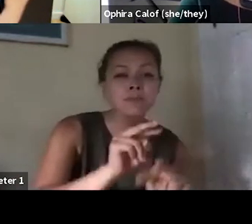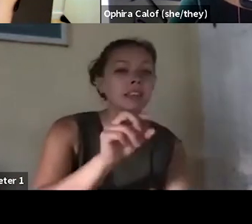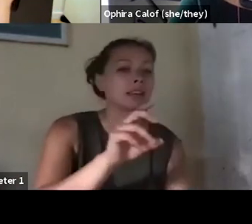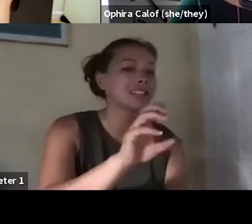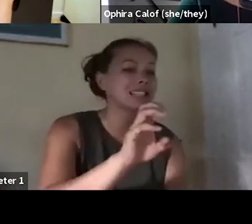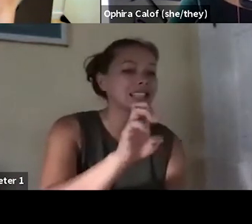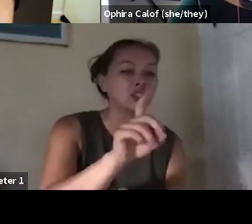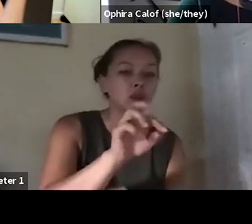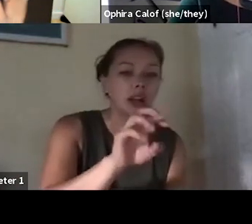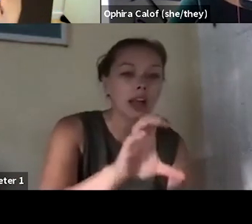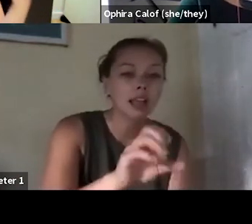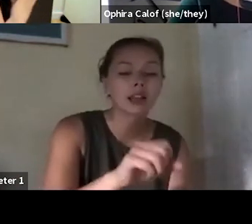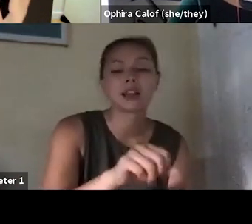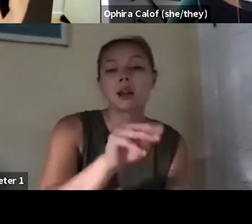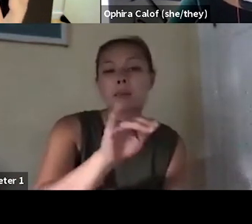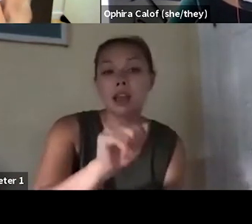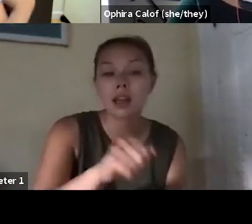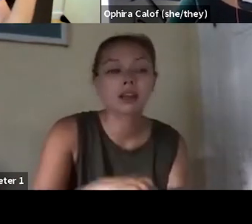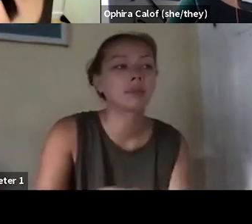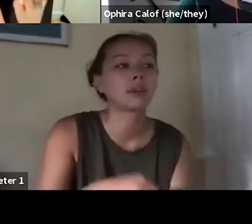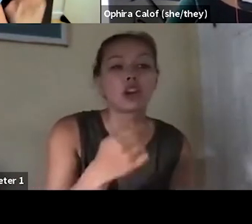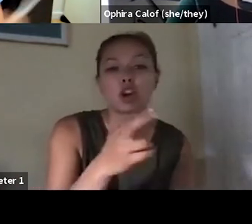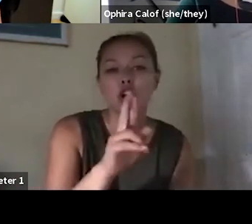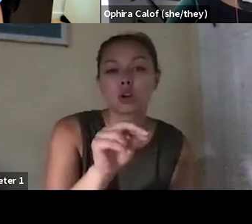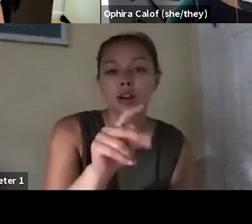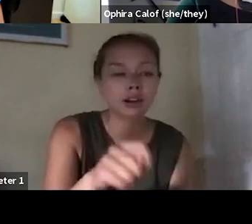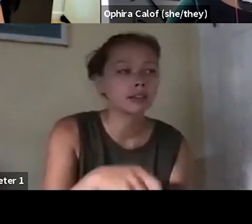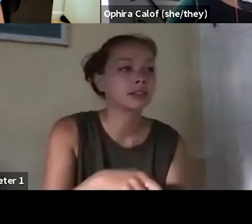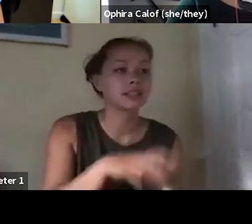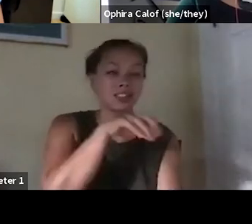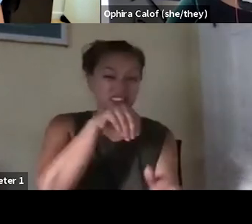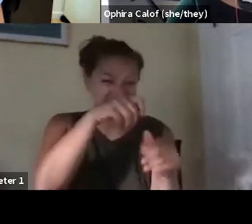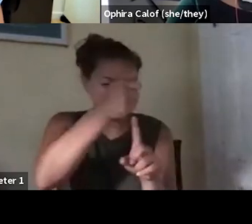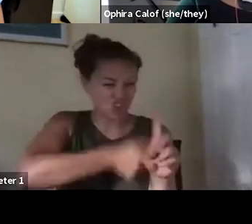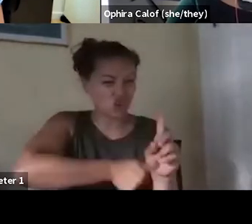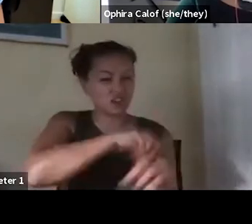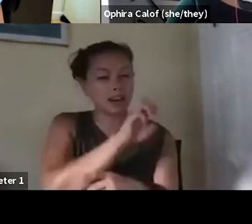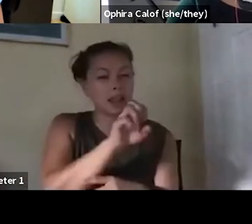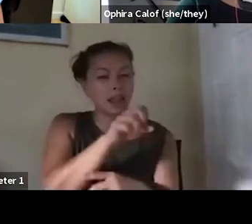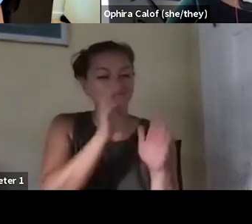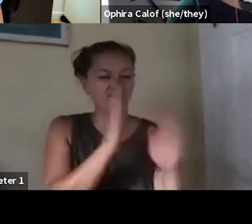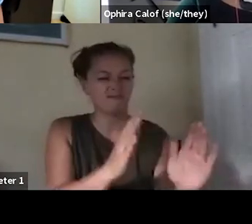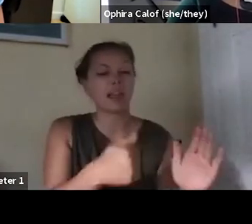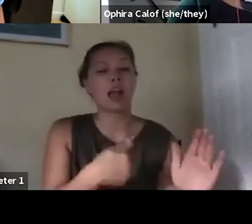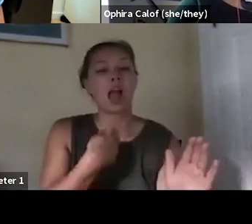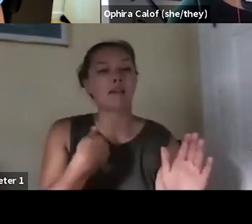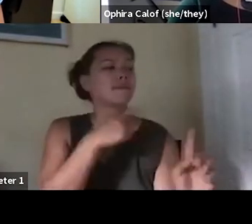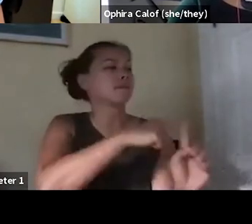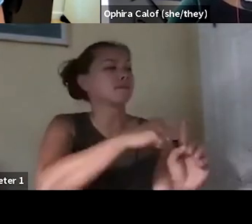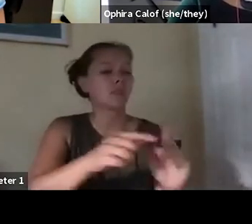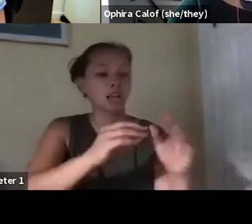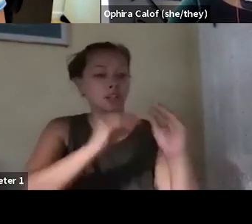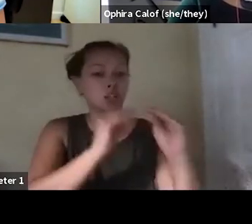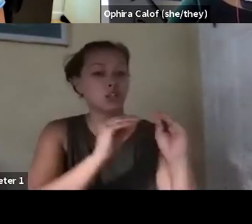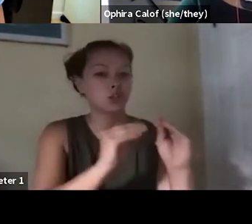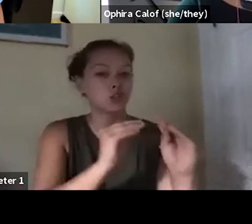just as funny. And so every episode opens up with a lesson. We jump back into, you know, what it means to be a knight. You know, knights